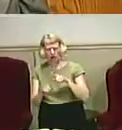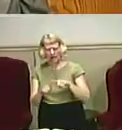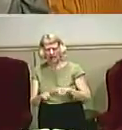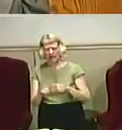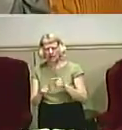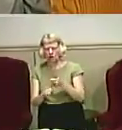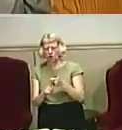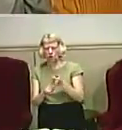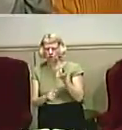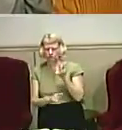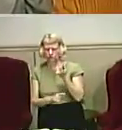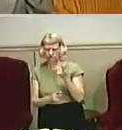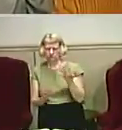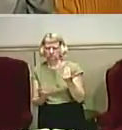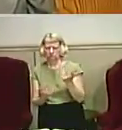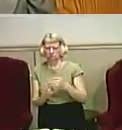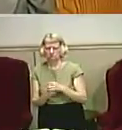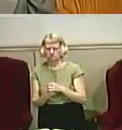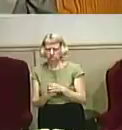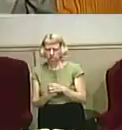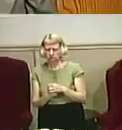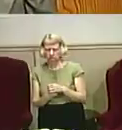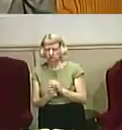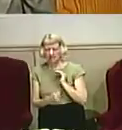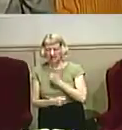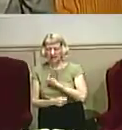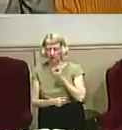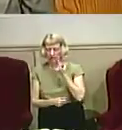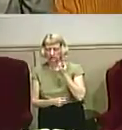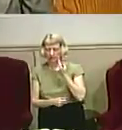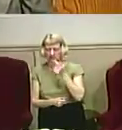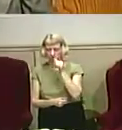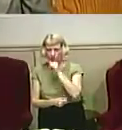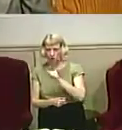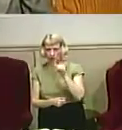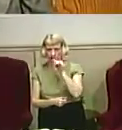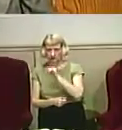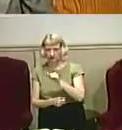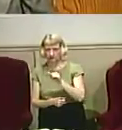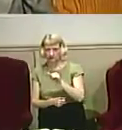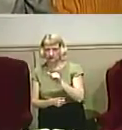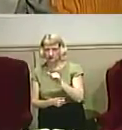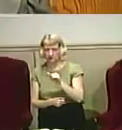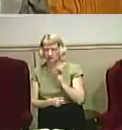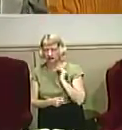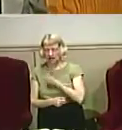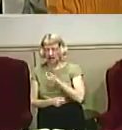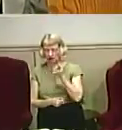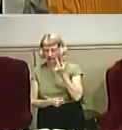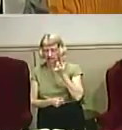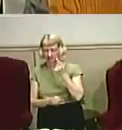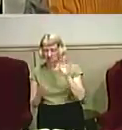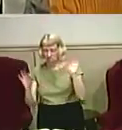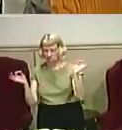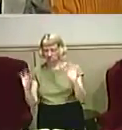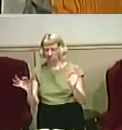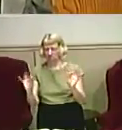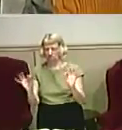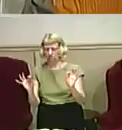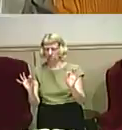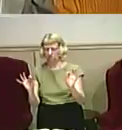own understanding? Because our understanding is foolishness. Our understanding is nothing.